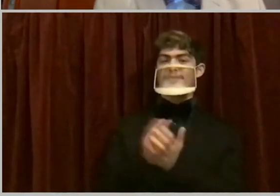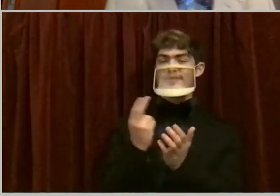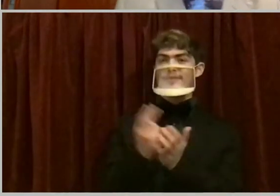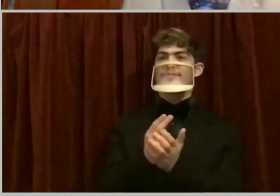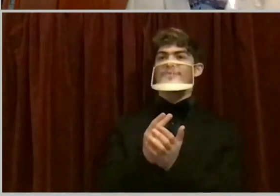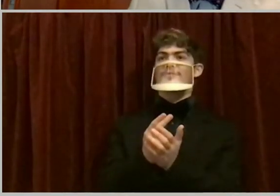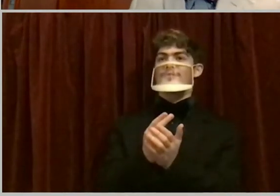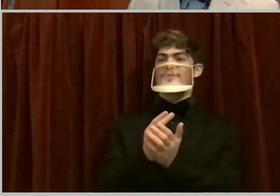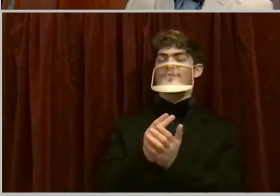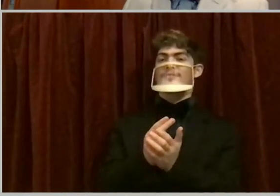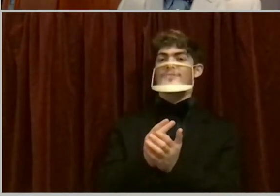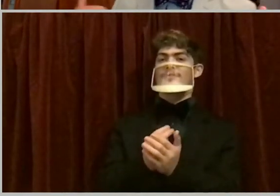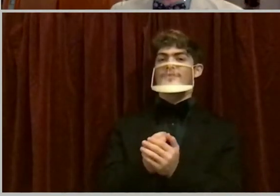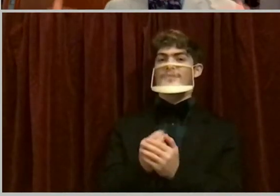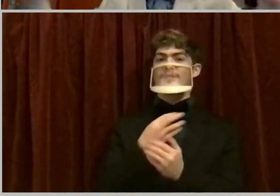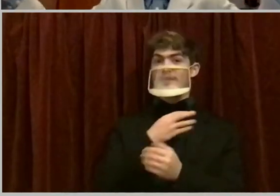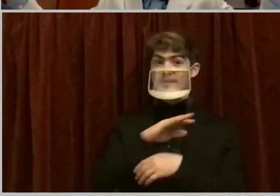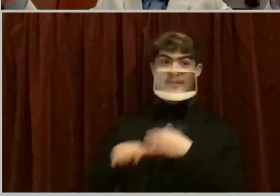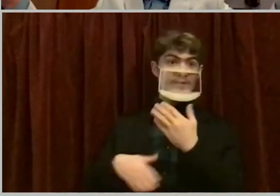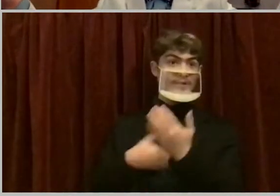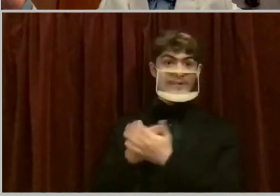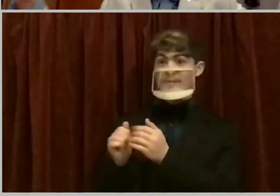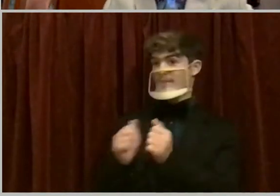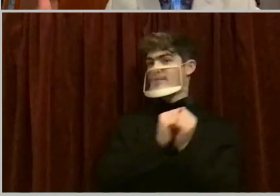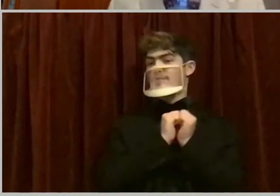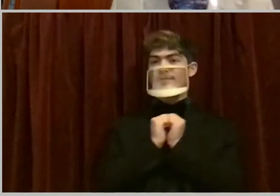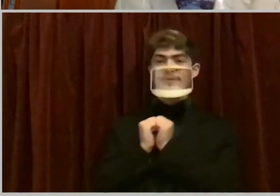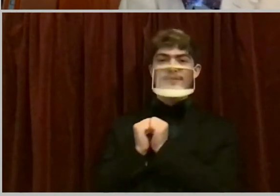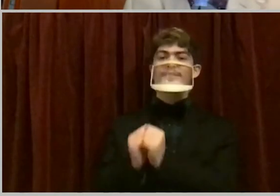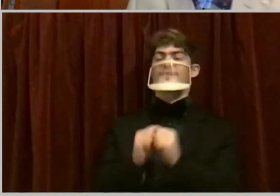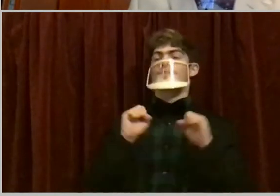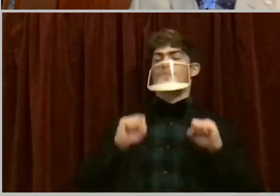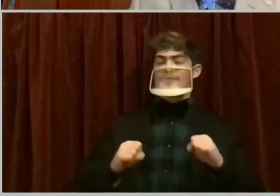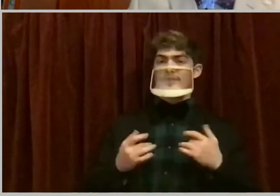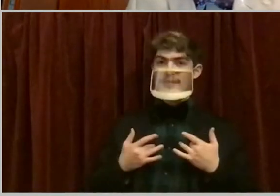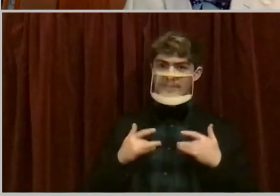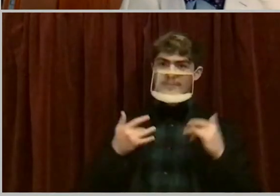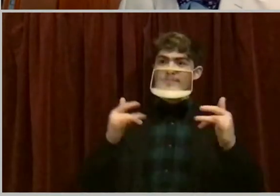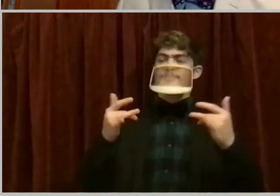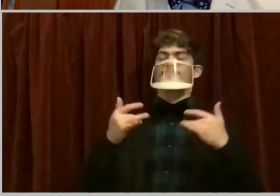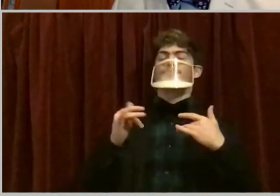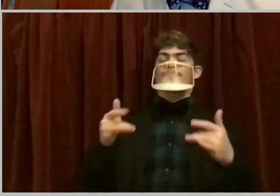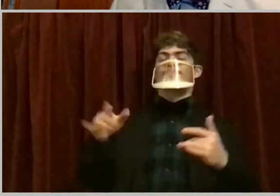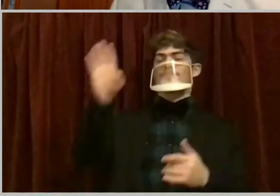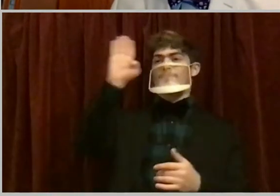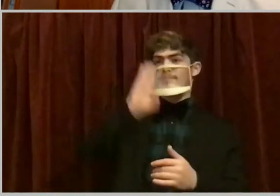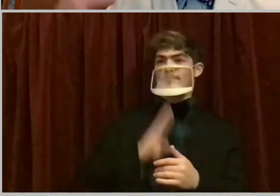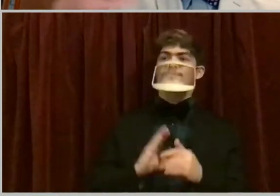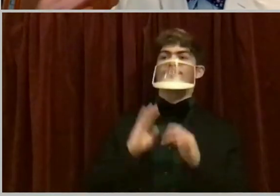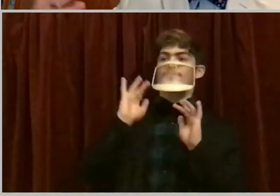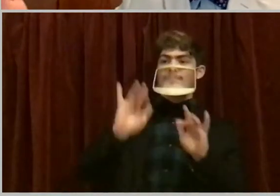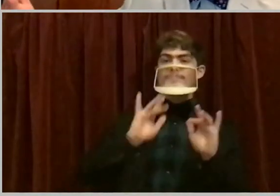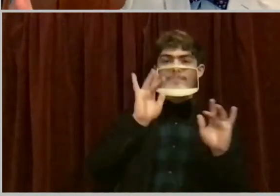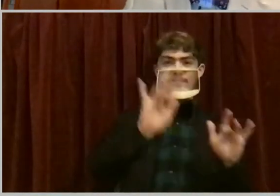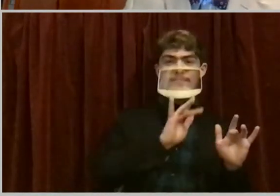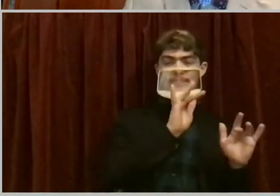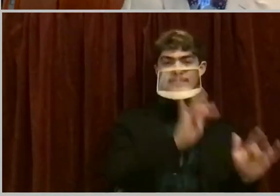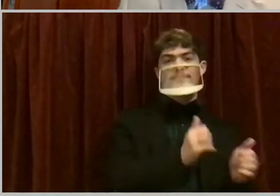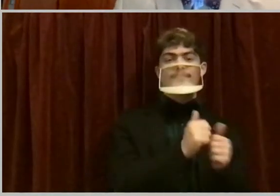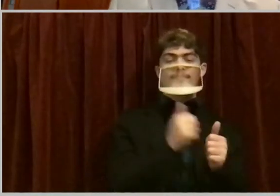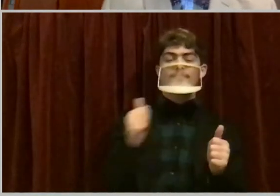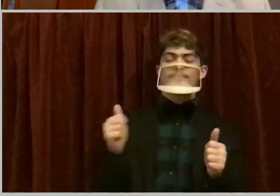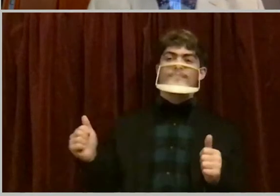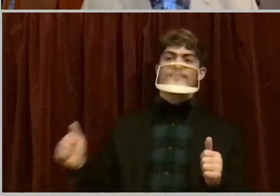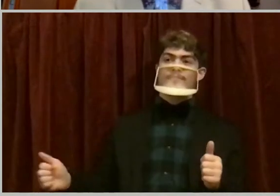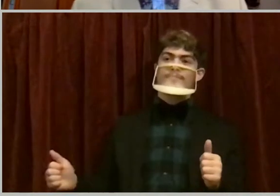that collectively now we radiate the compassion of God towards one another